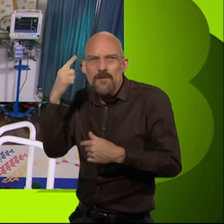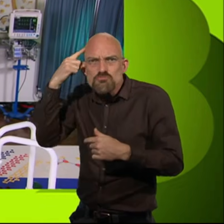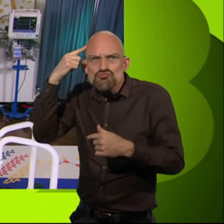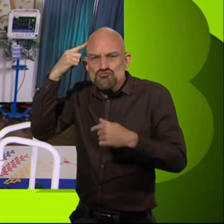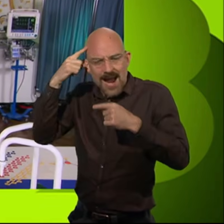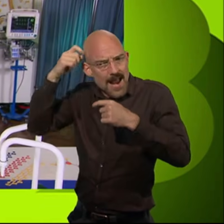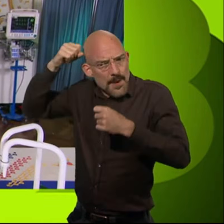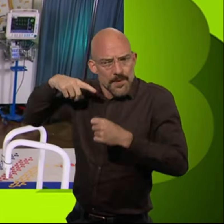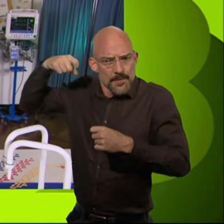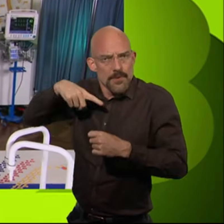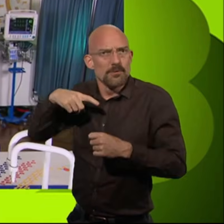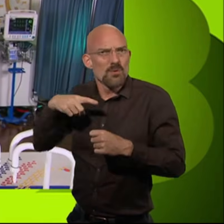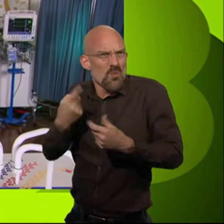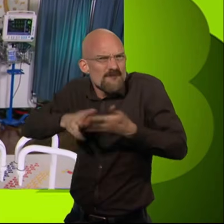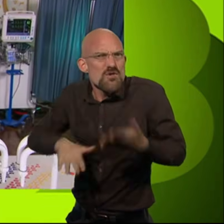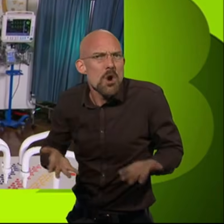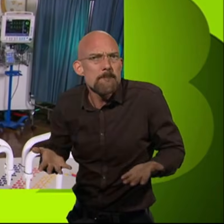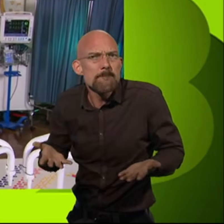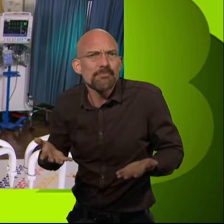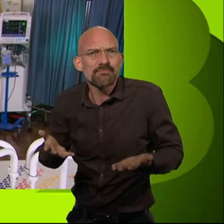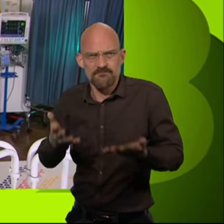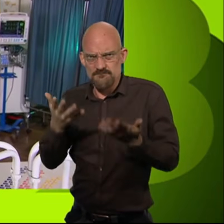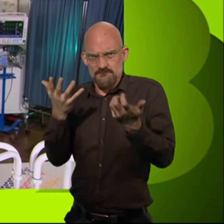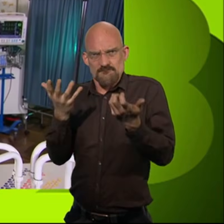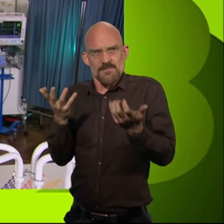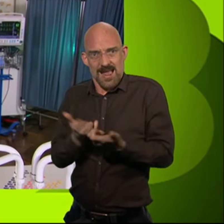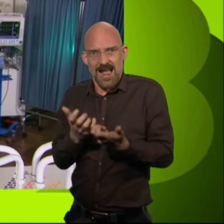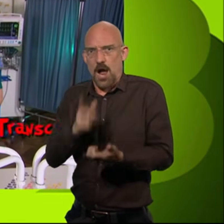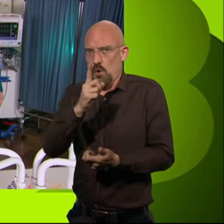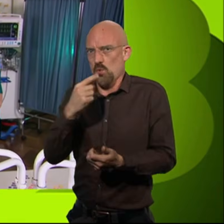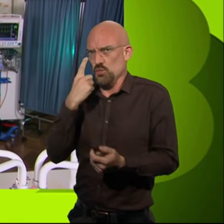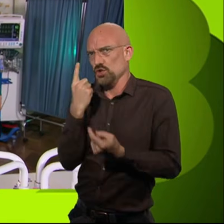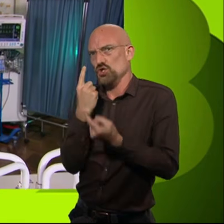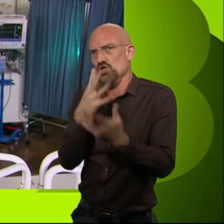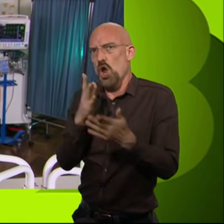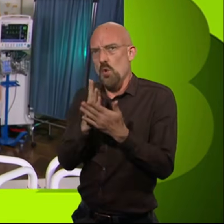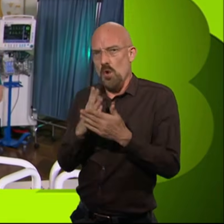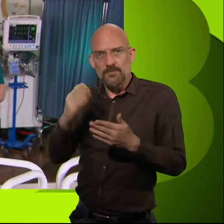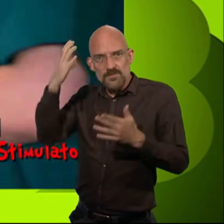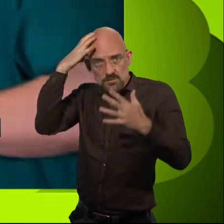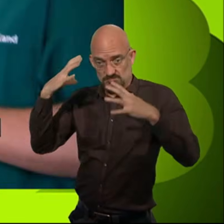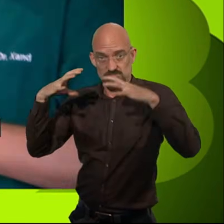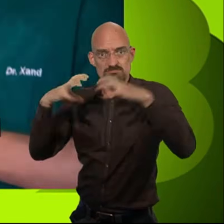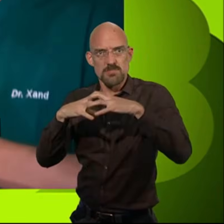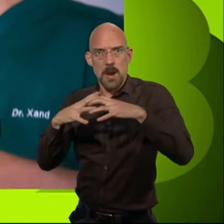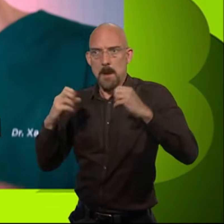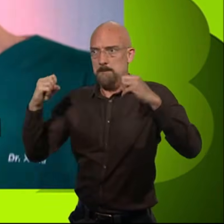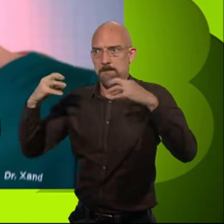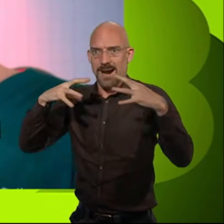signals come from. And in order to do that, we're going to use this multi-pulse transcranial